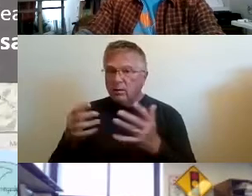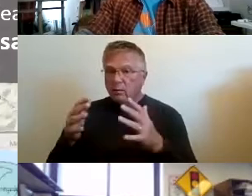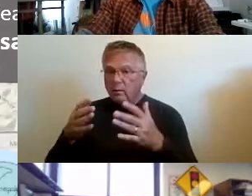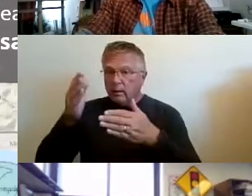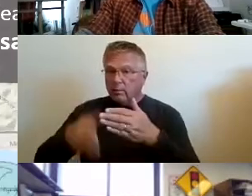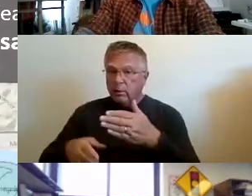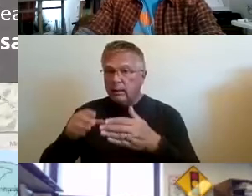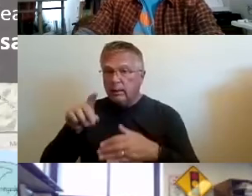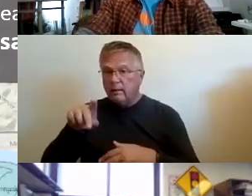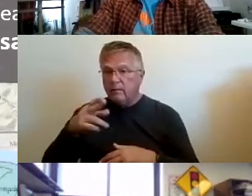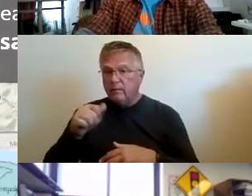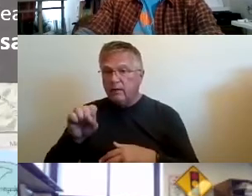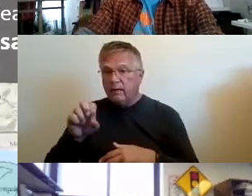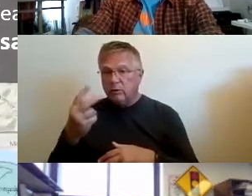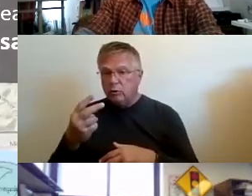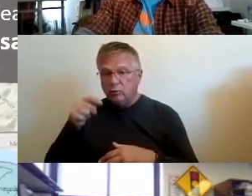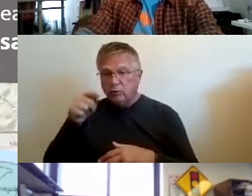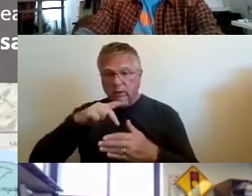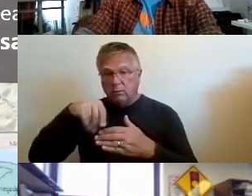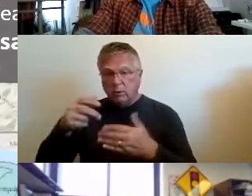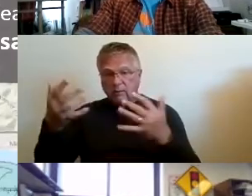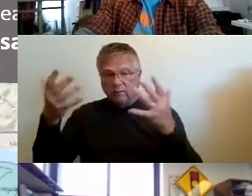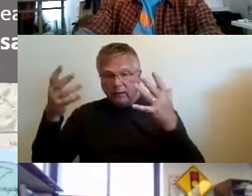completed phase 2 for these projects?